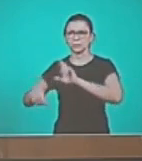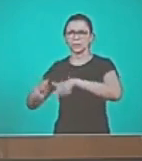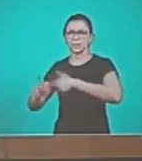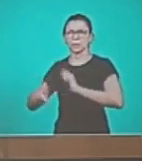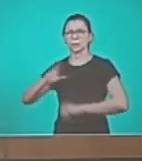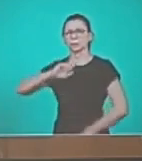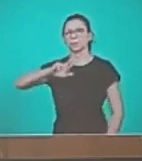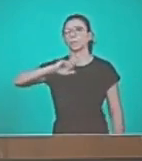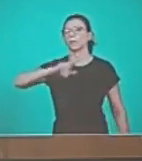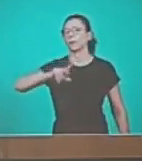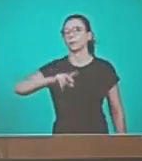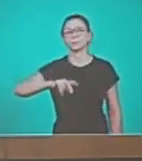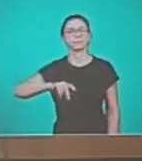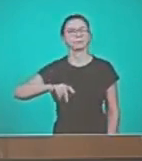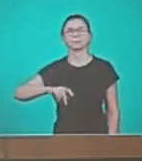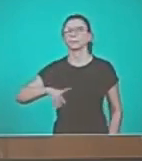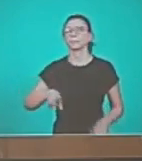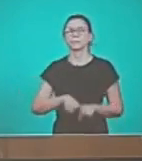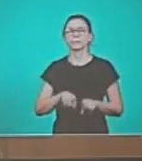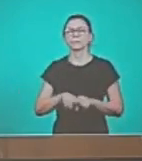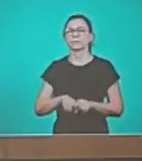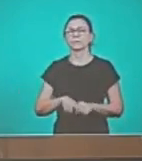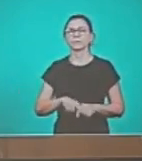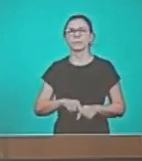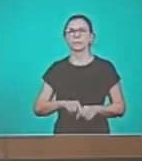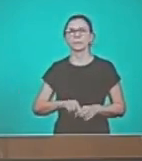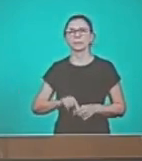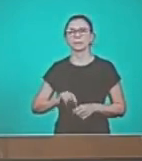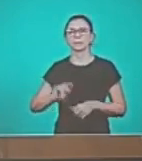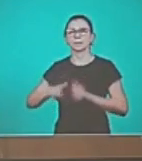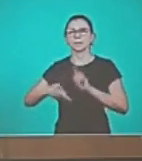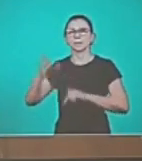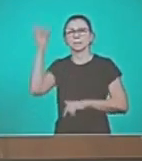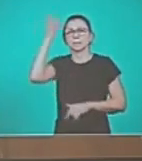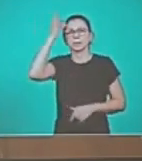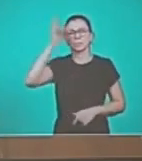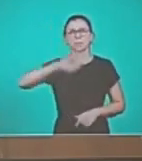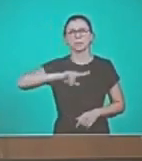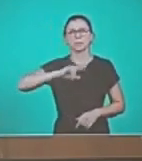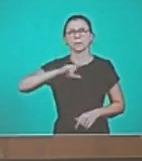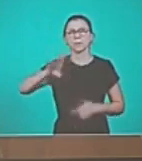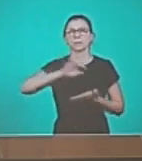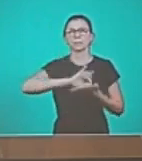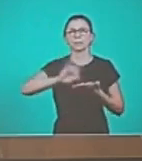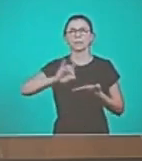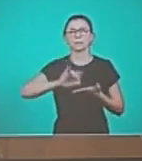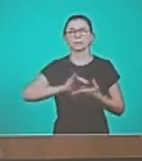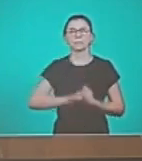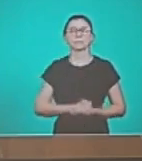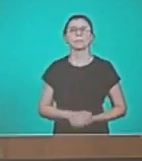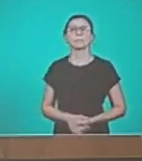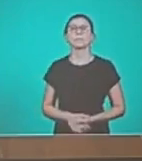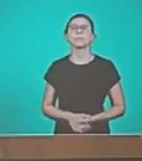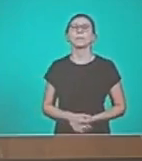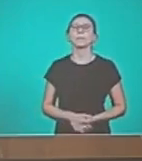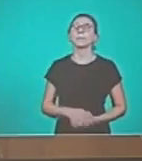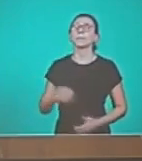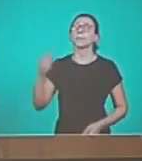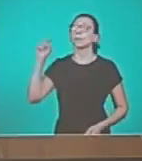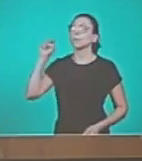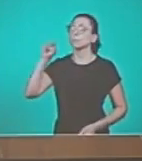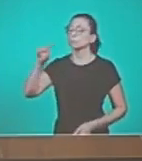Israel. And Israel, spiritual Israel, is not going to be enemy of the church. So then they continue the conversation. The church says the